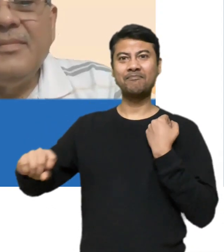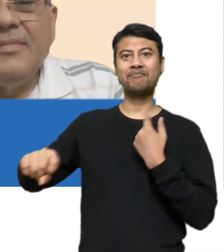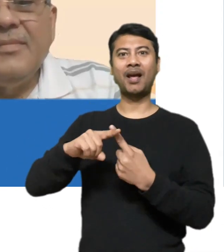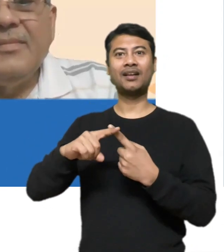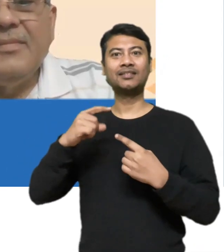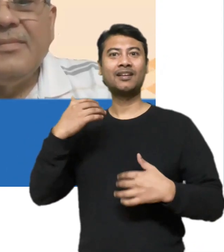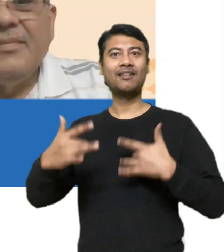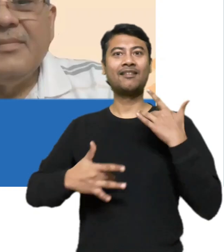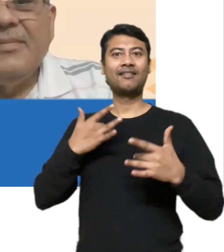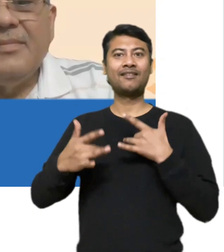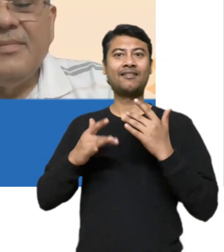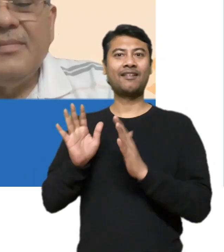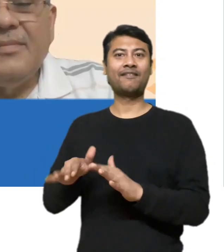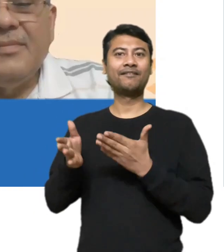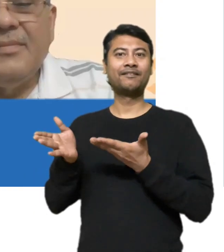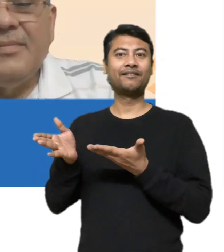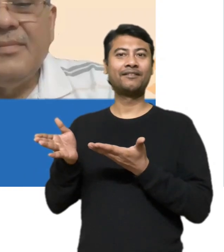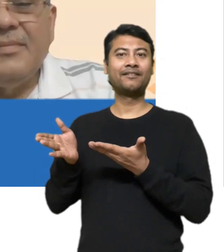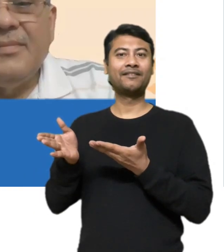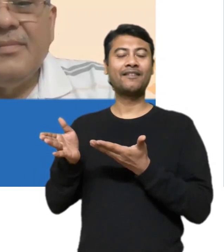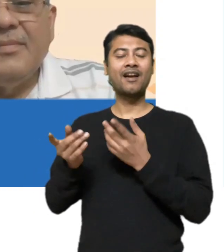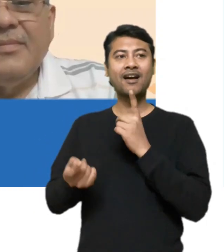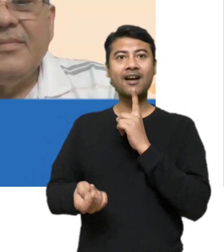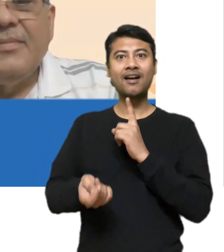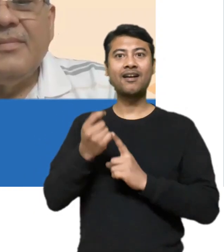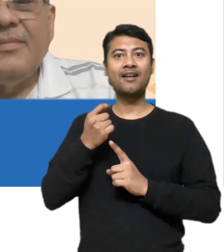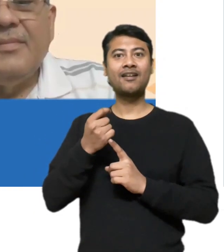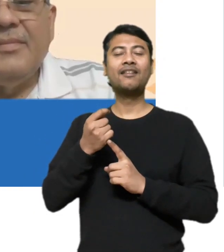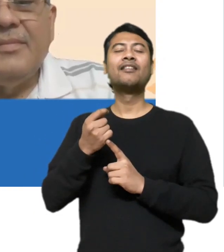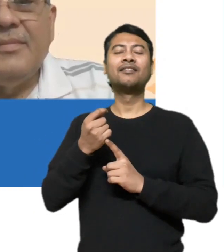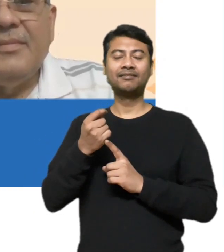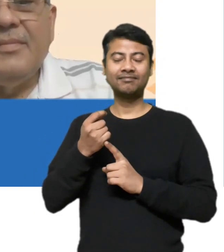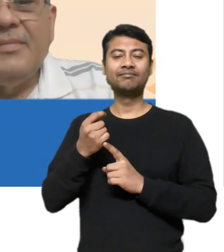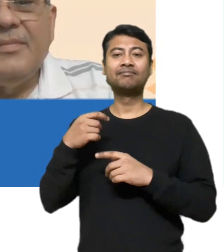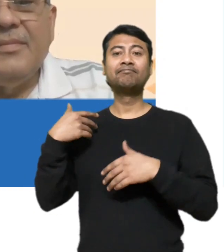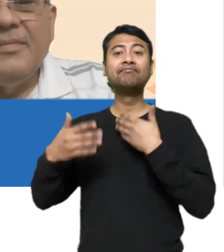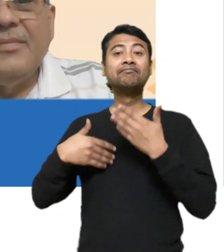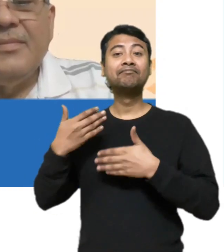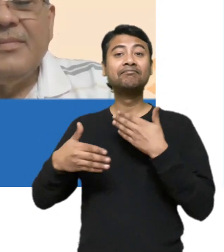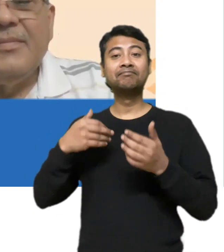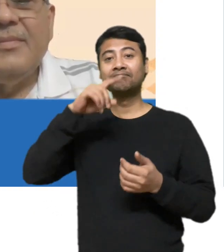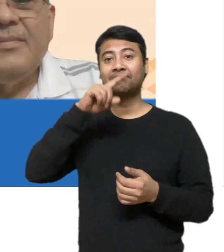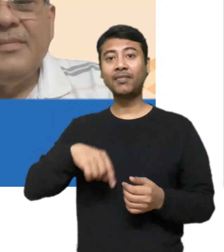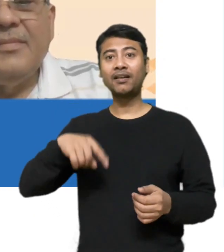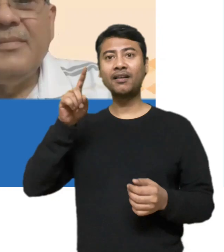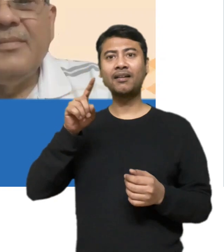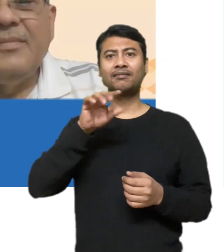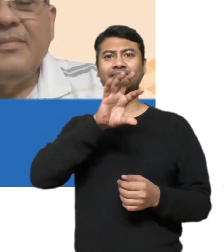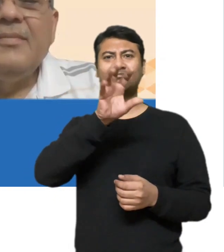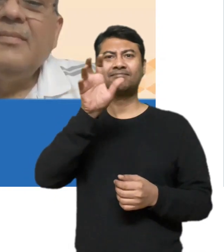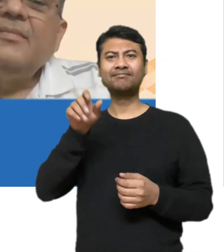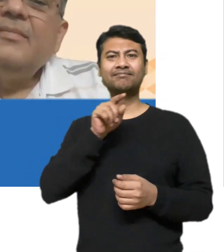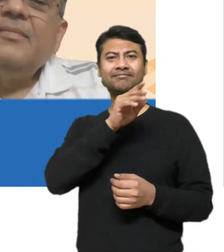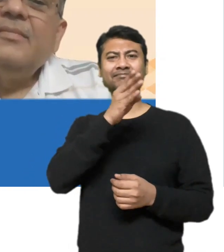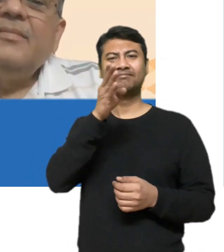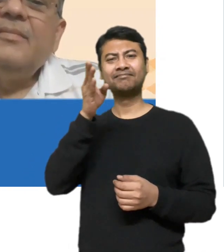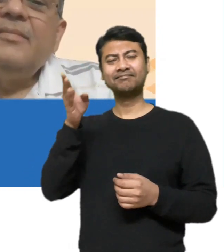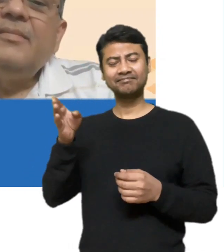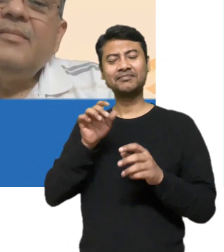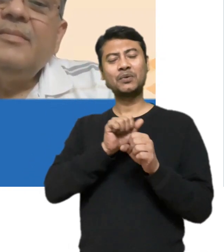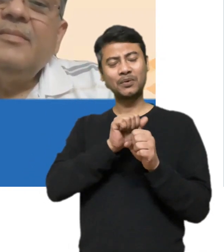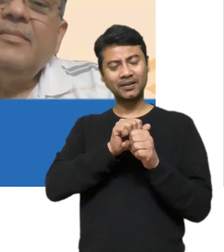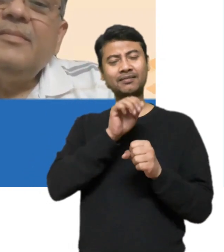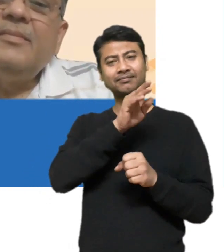my life has been working like this. I worked in areas, across India, but across the world as well. And